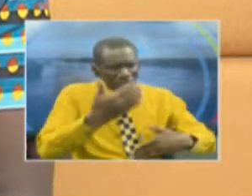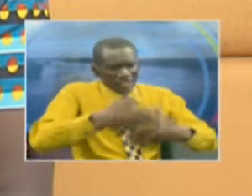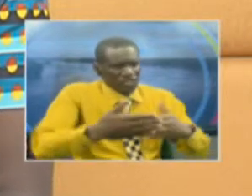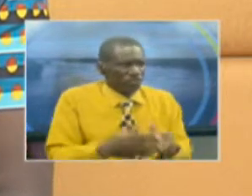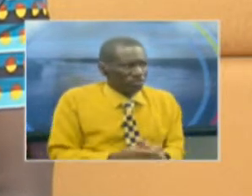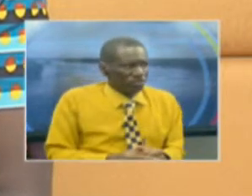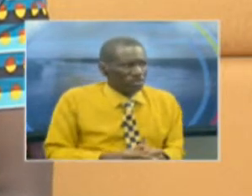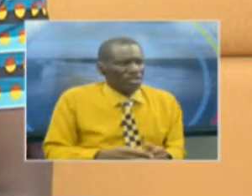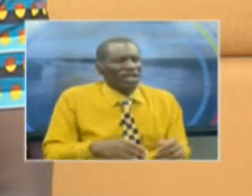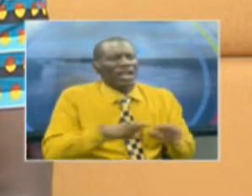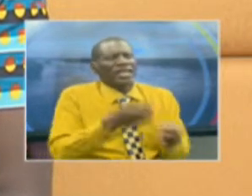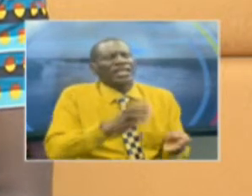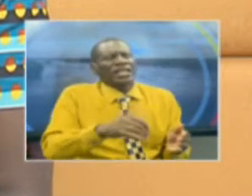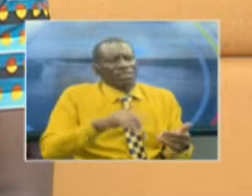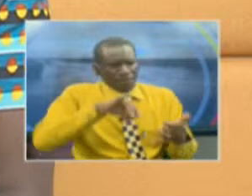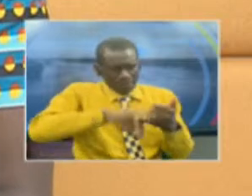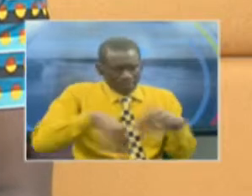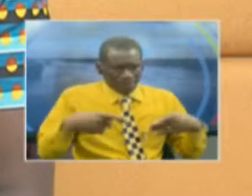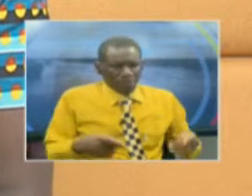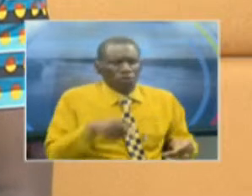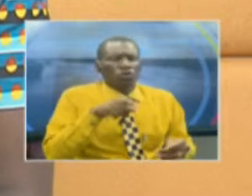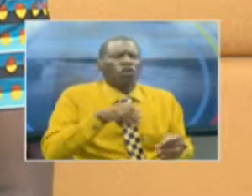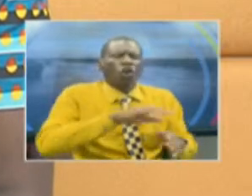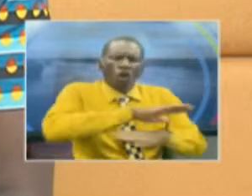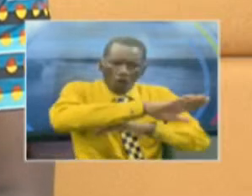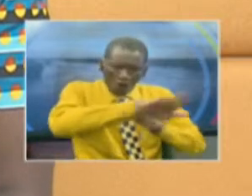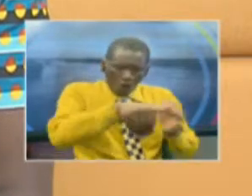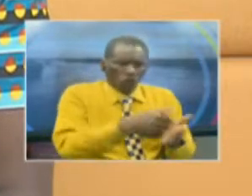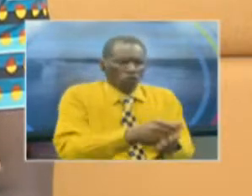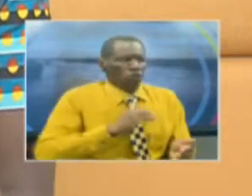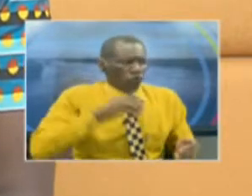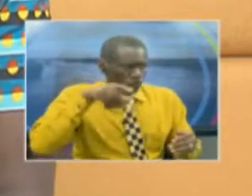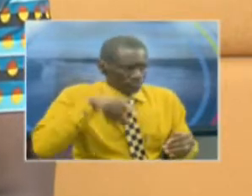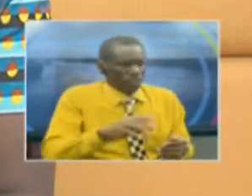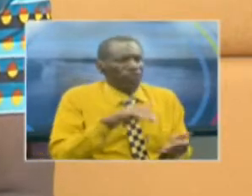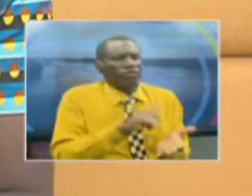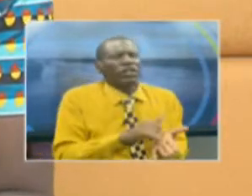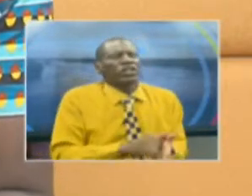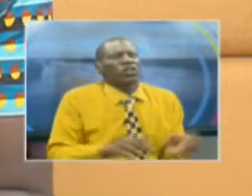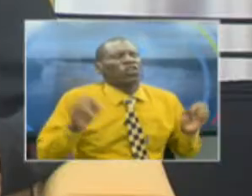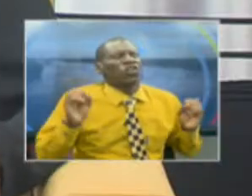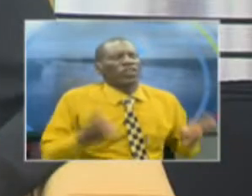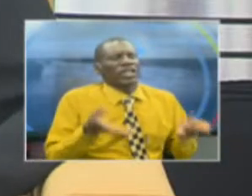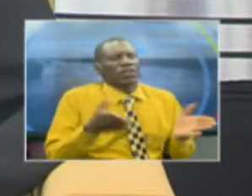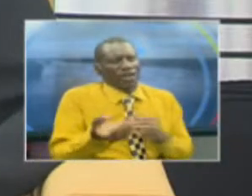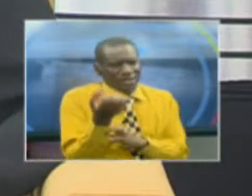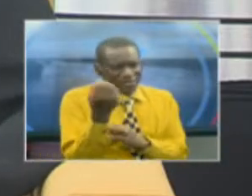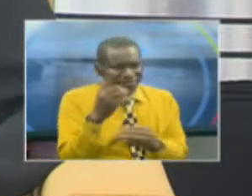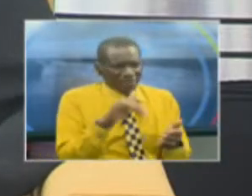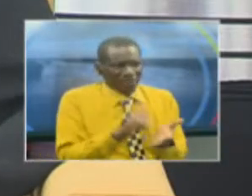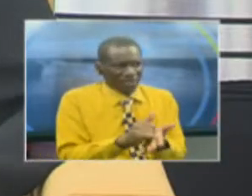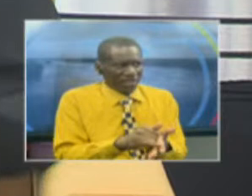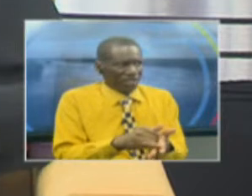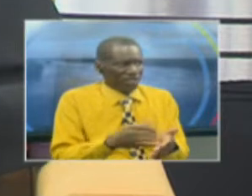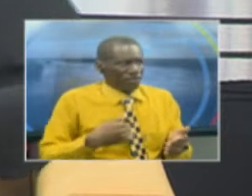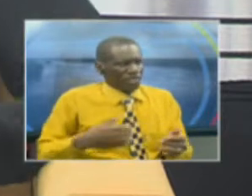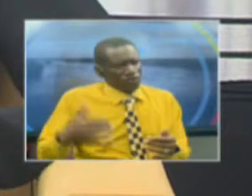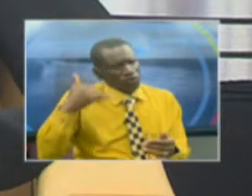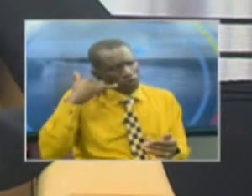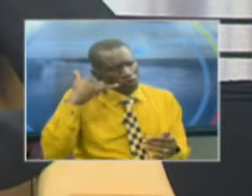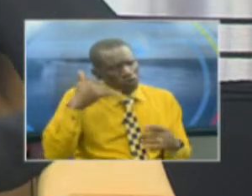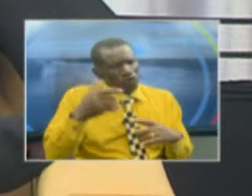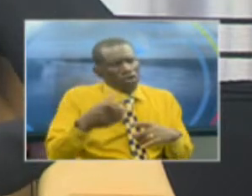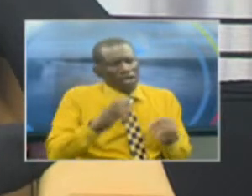Because like any other couple, they owe themselves that. Okay. Now I understand we have a phone call. Kamoyo